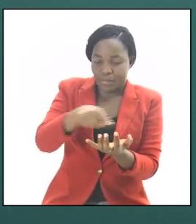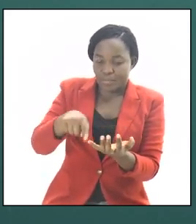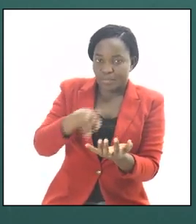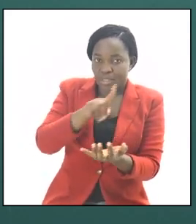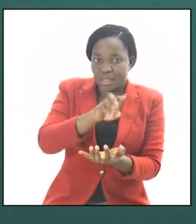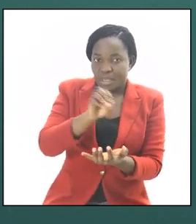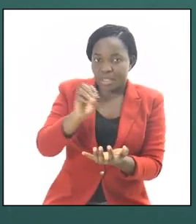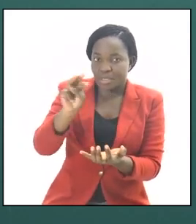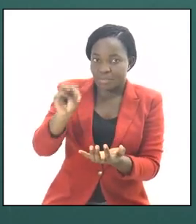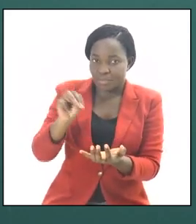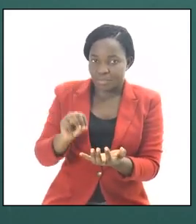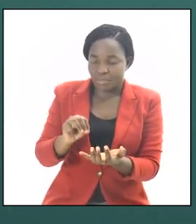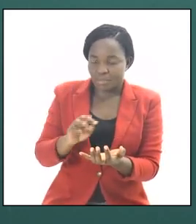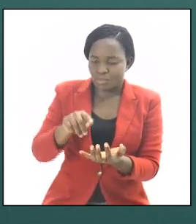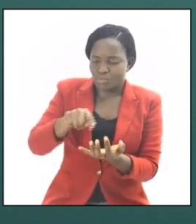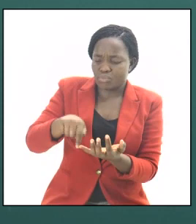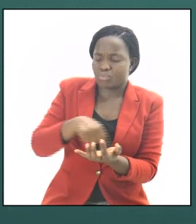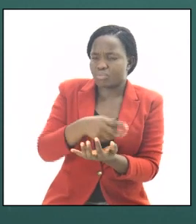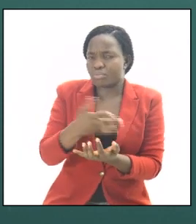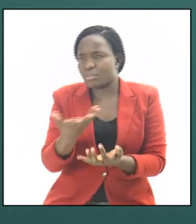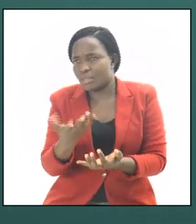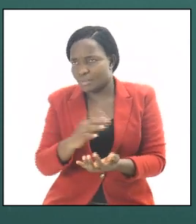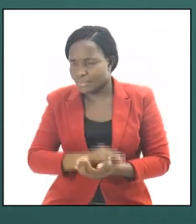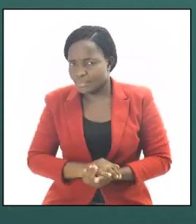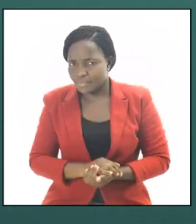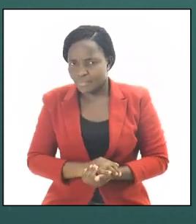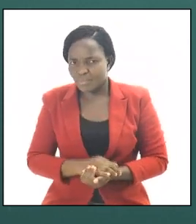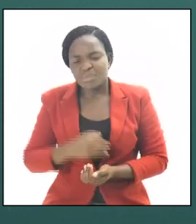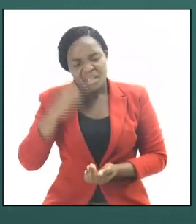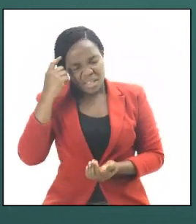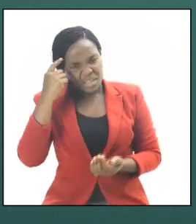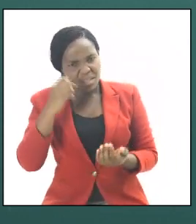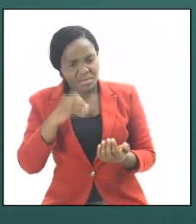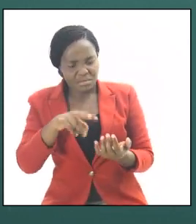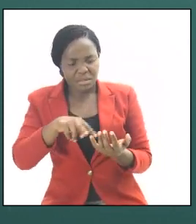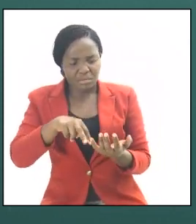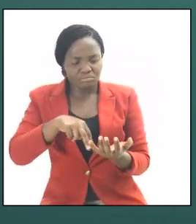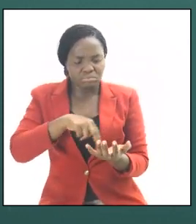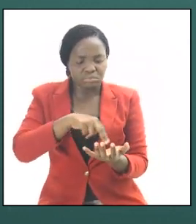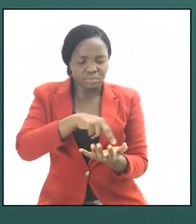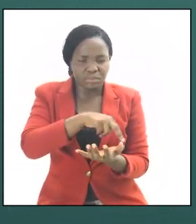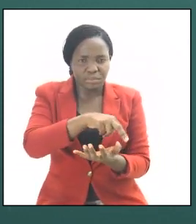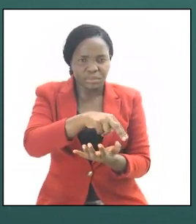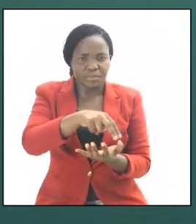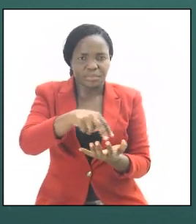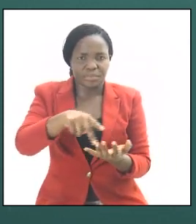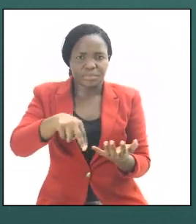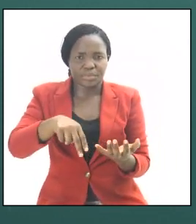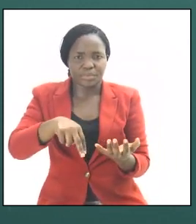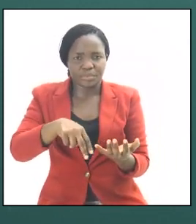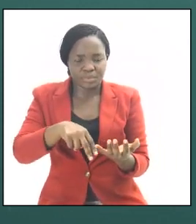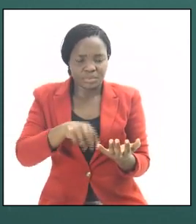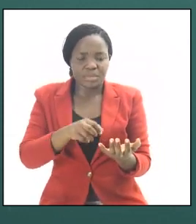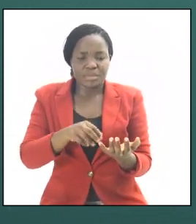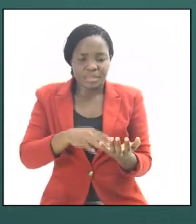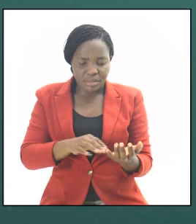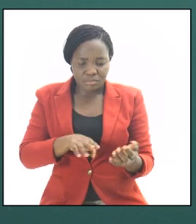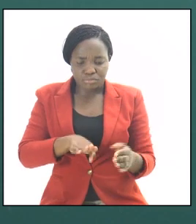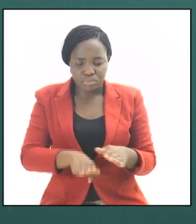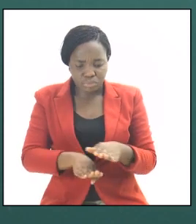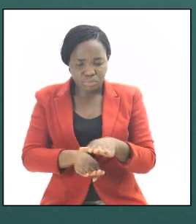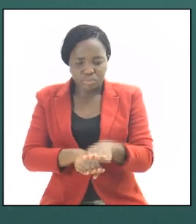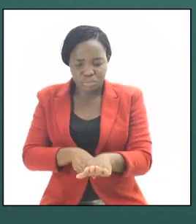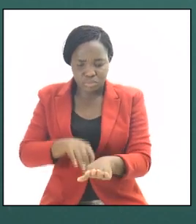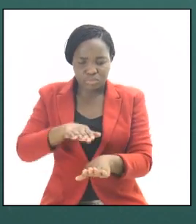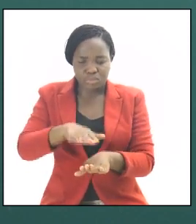How far would you have to walk? I think if I walked around that circle, I'll just have to count my steps. Ach